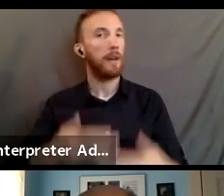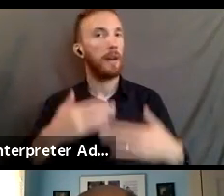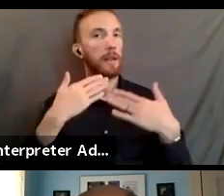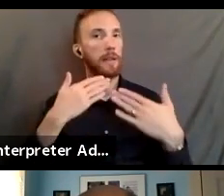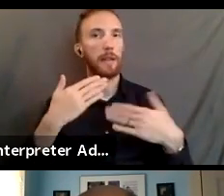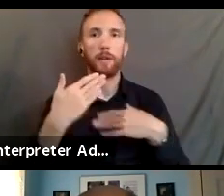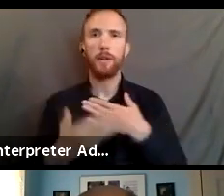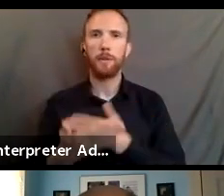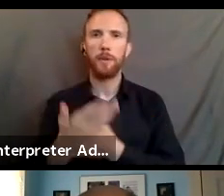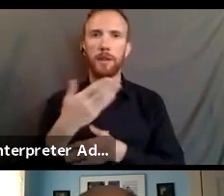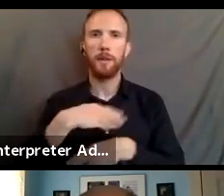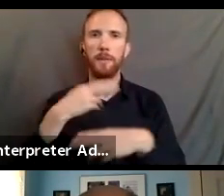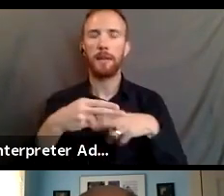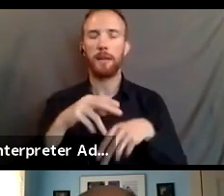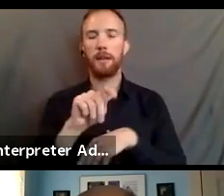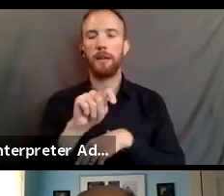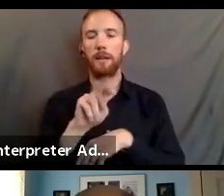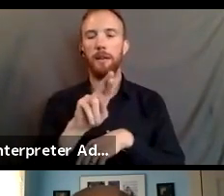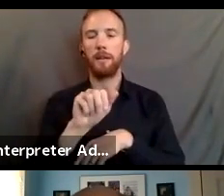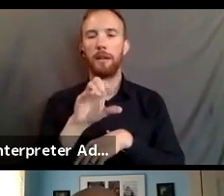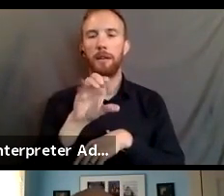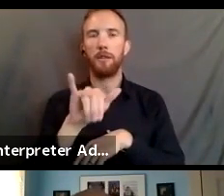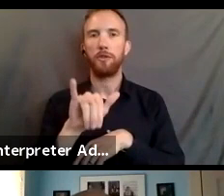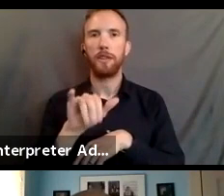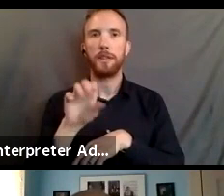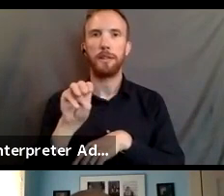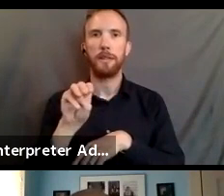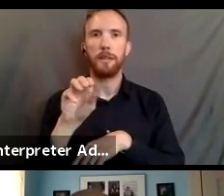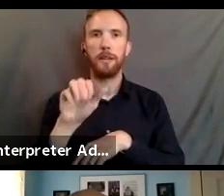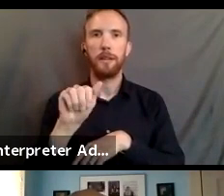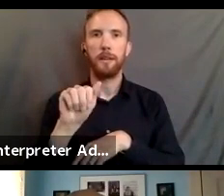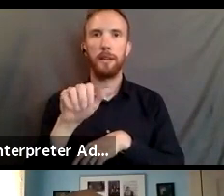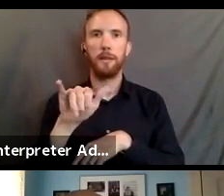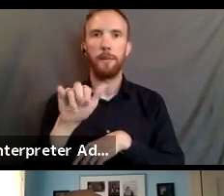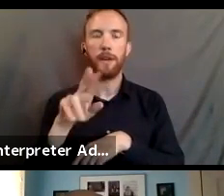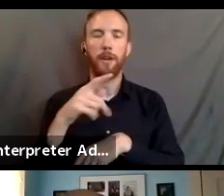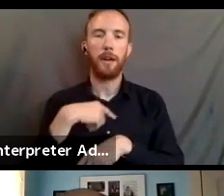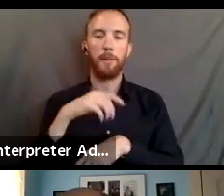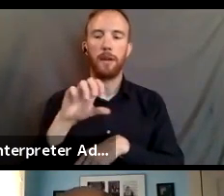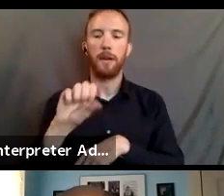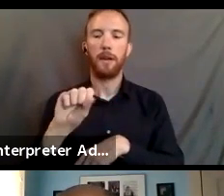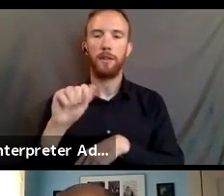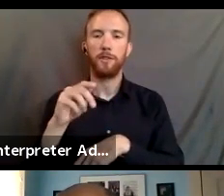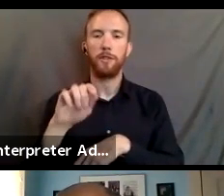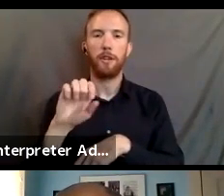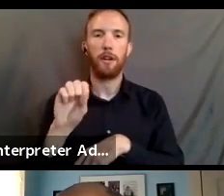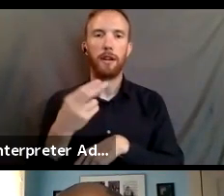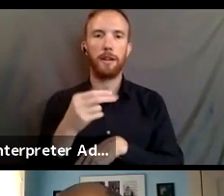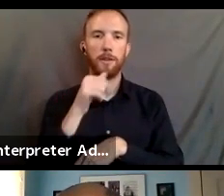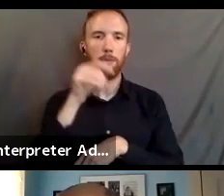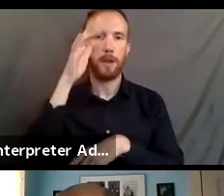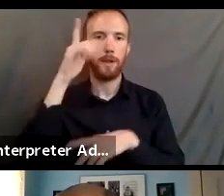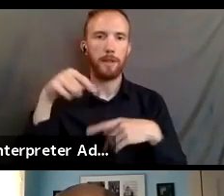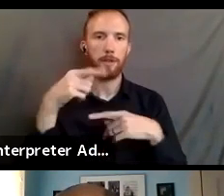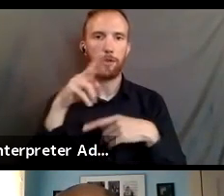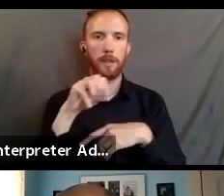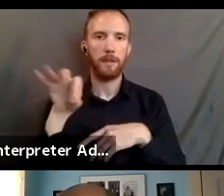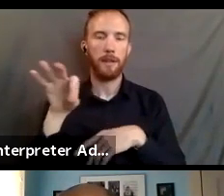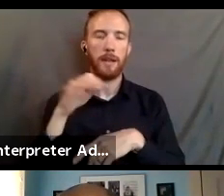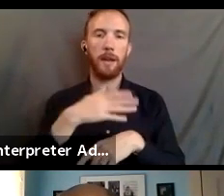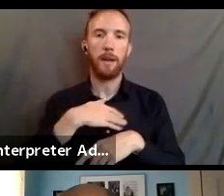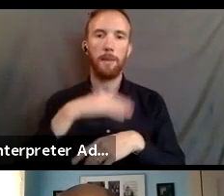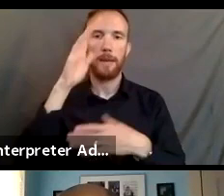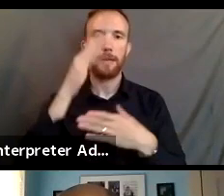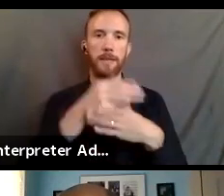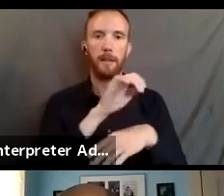good morning my name is tracy mayer and i've been a proud nash parent since 2009. my son max is a sixth grader and my